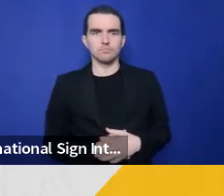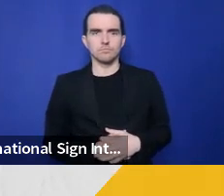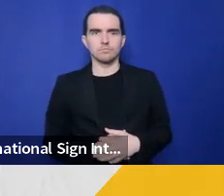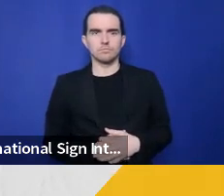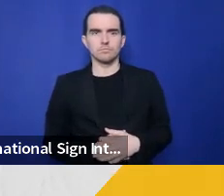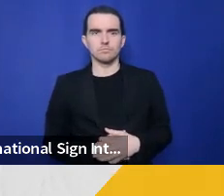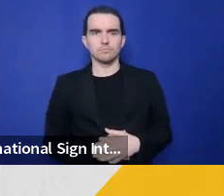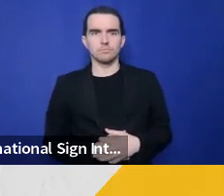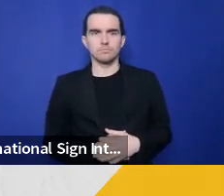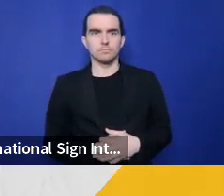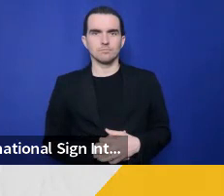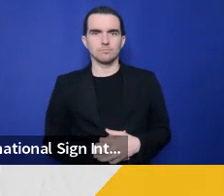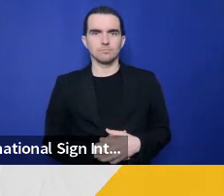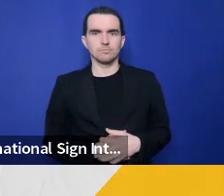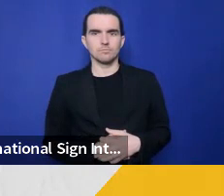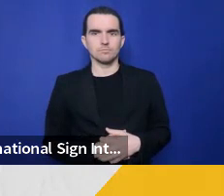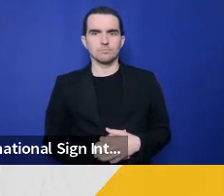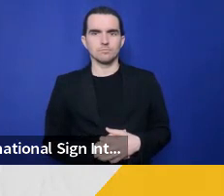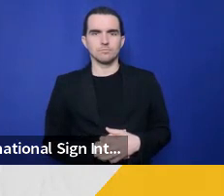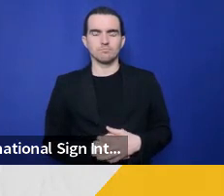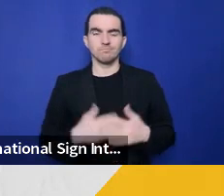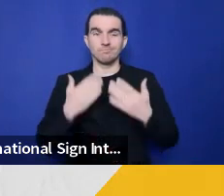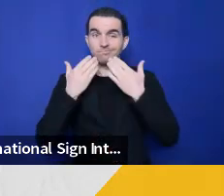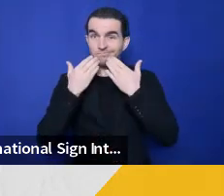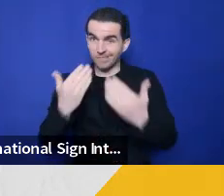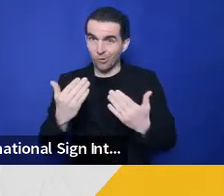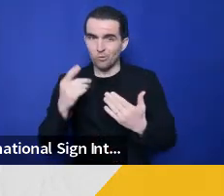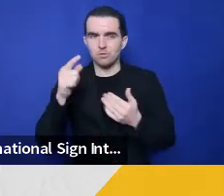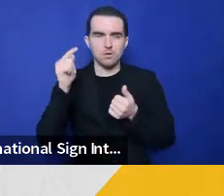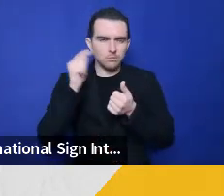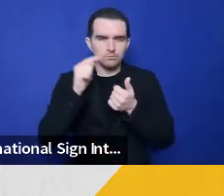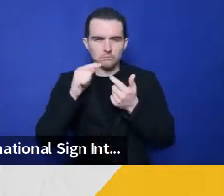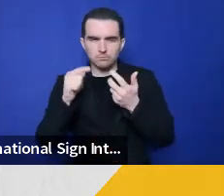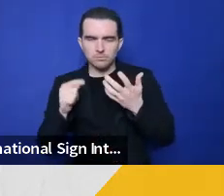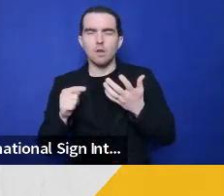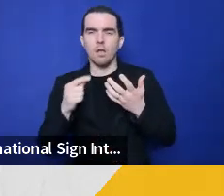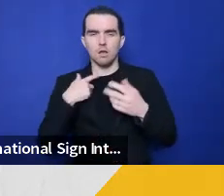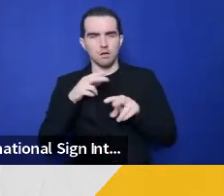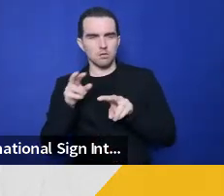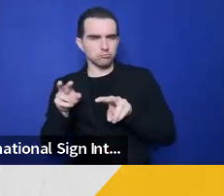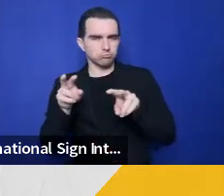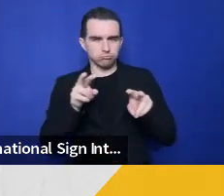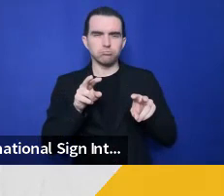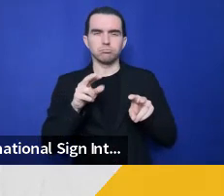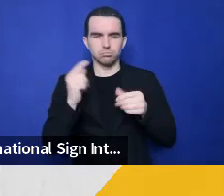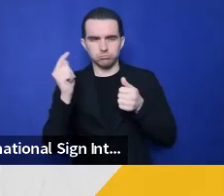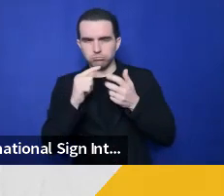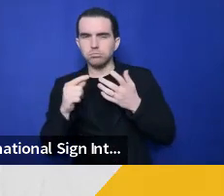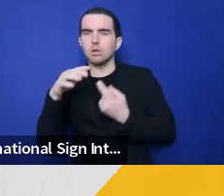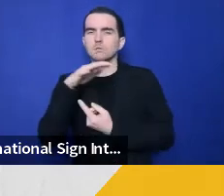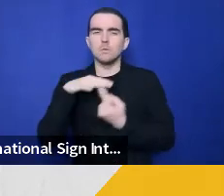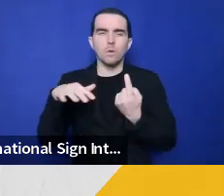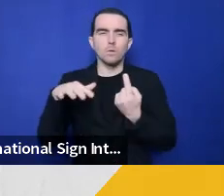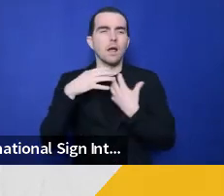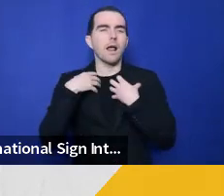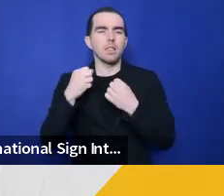are absolutely at the core, and you've also highlighted disabilities, leaving out the majority of formerly employed to